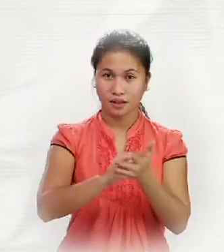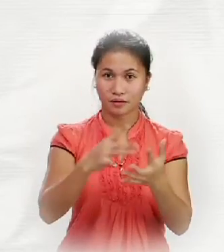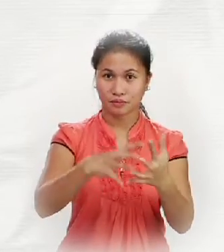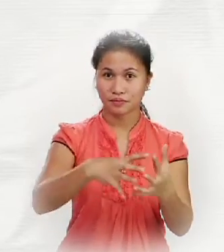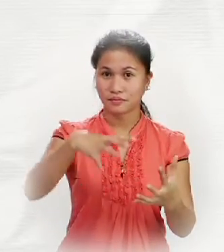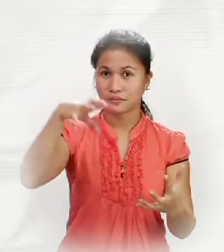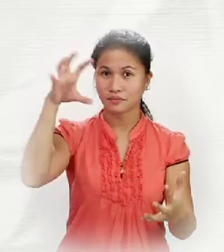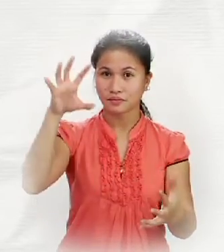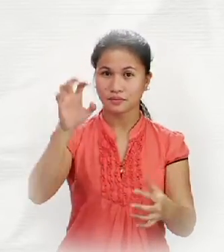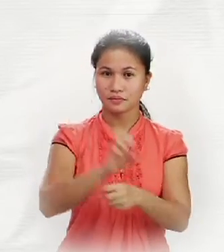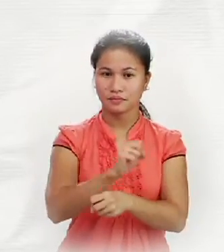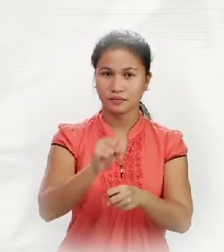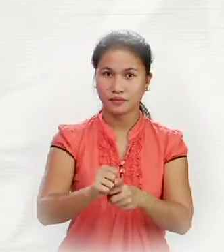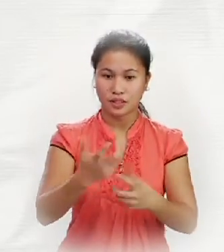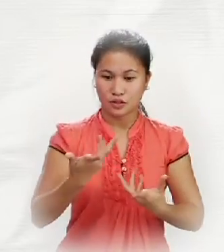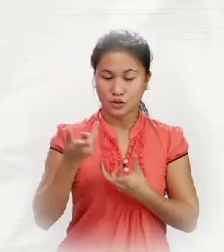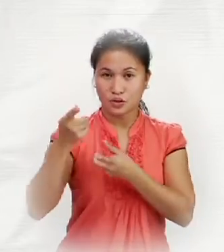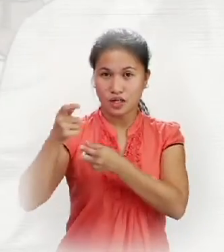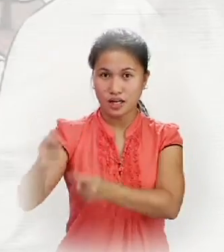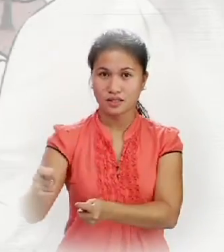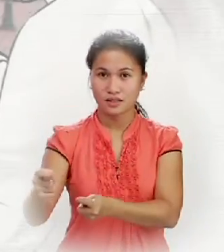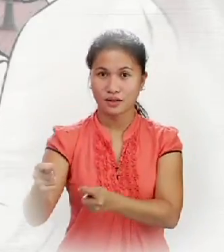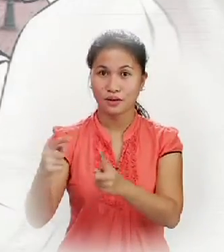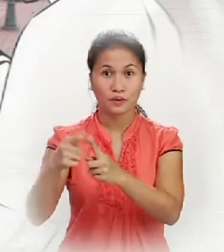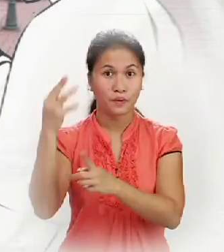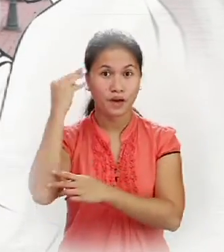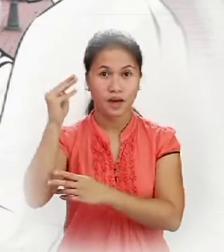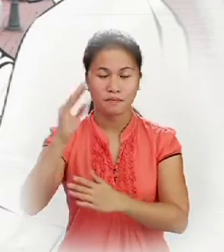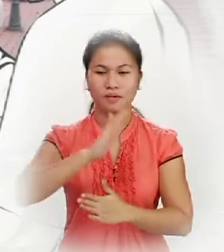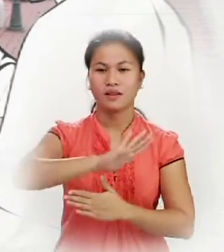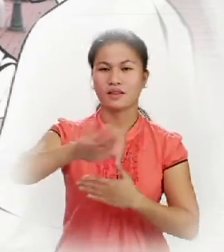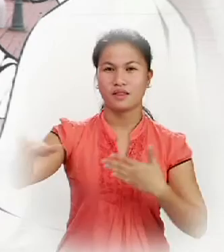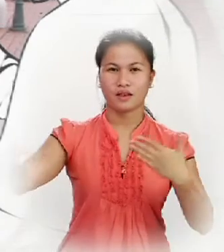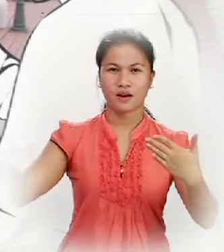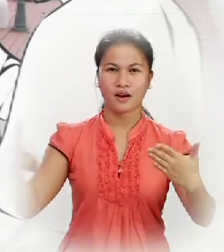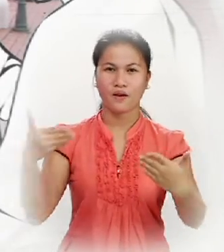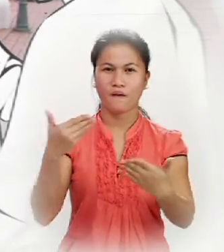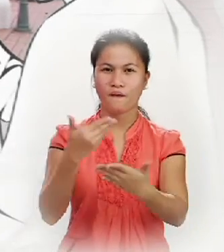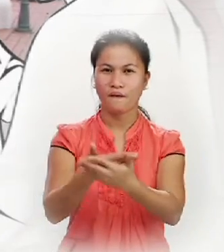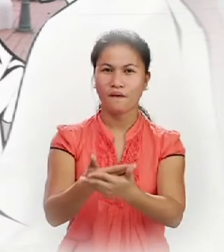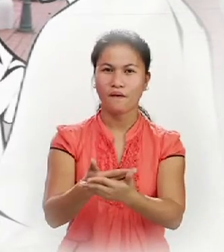employer entrusted to him a whole villa